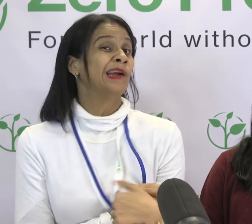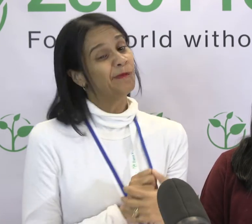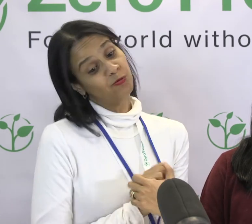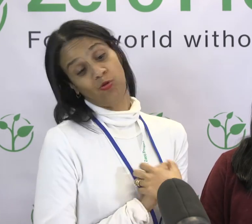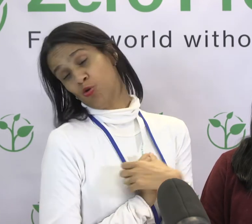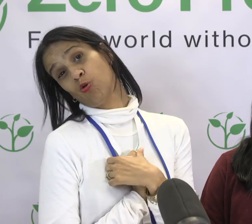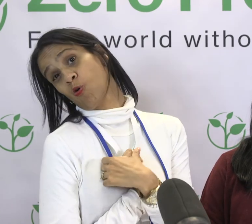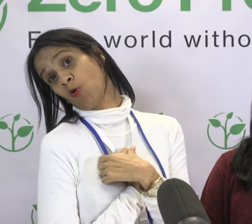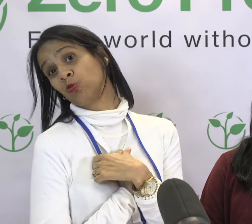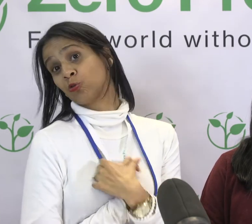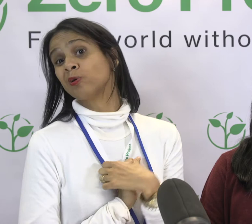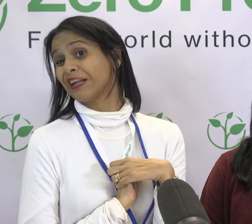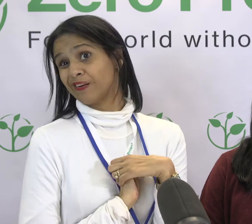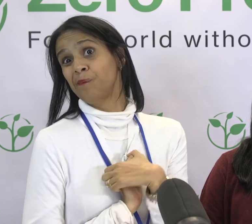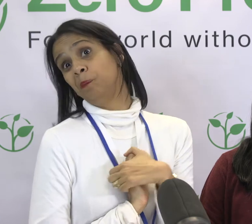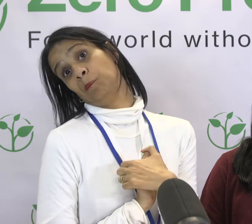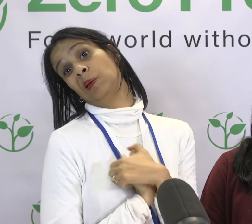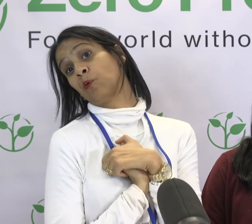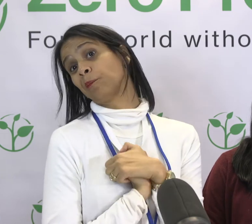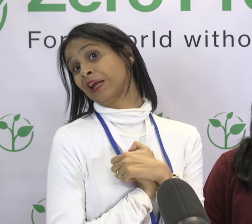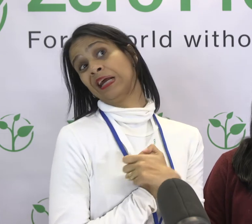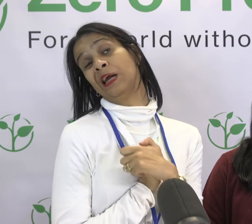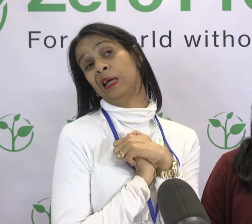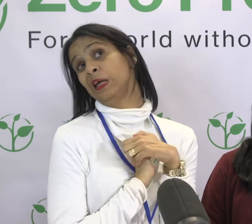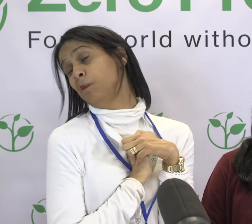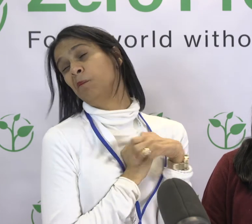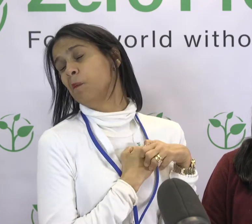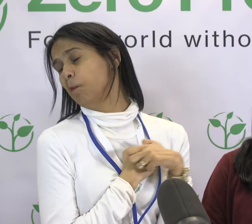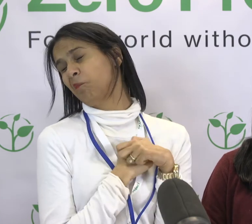Desde Honduras, mi nombre